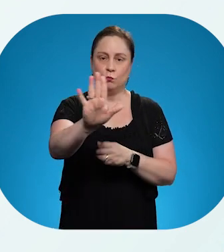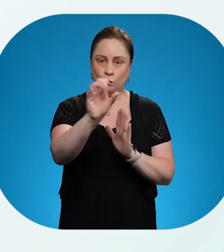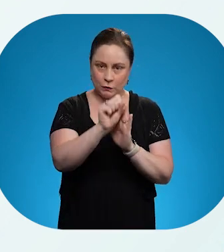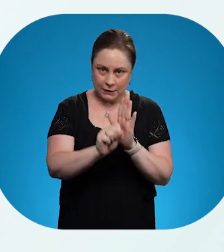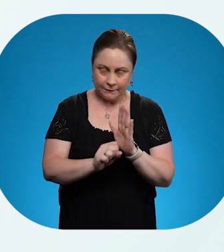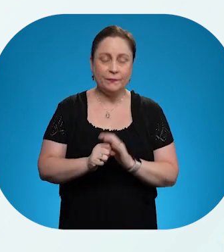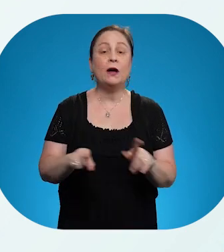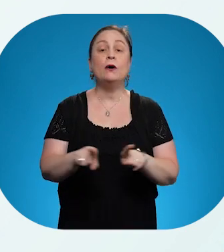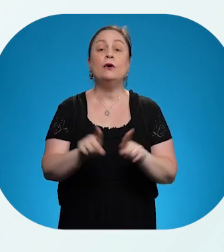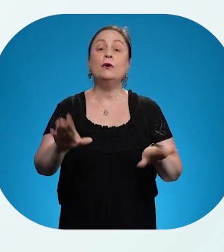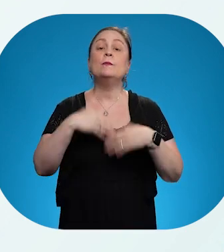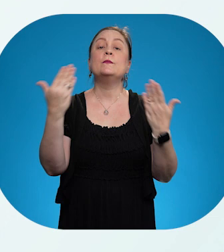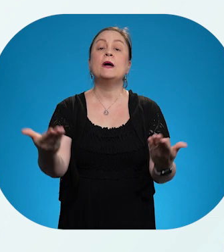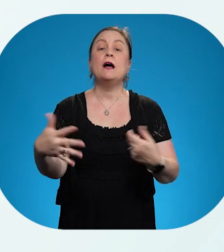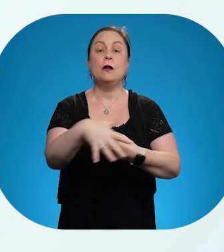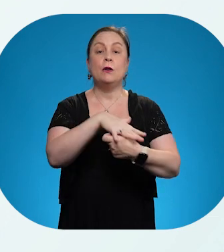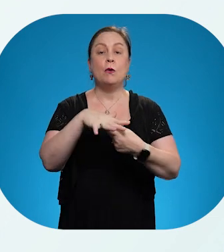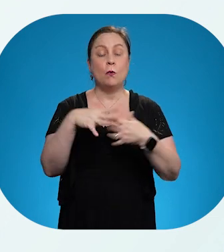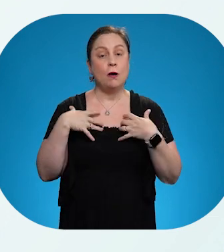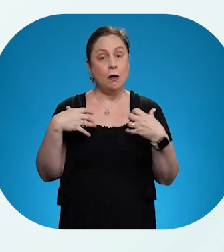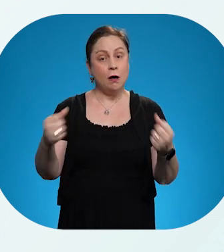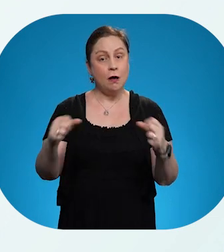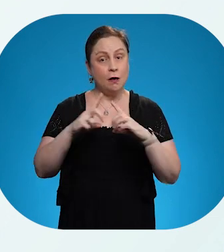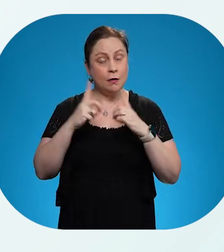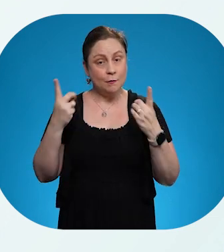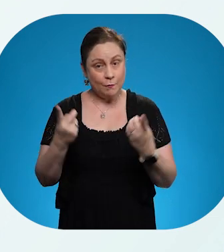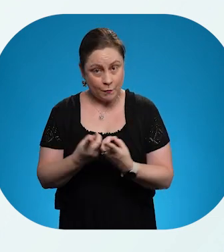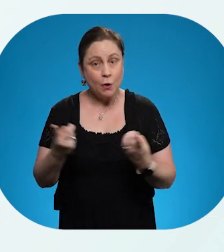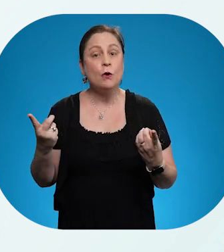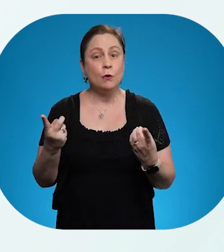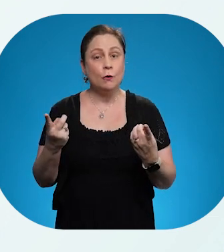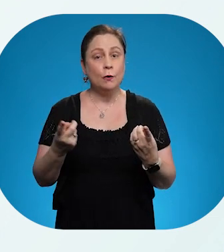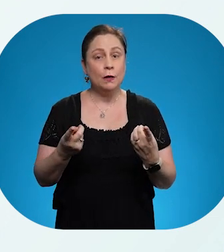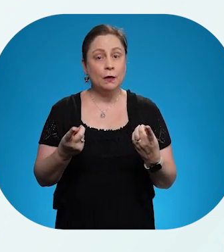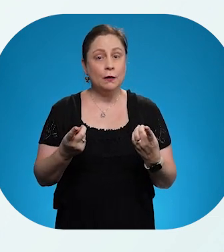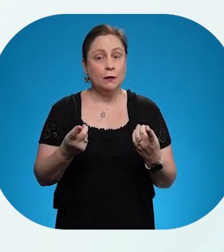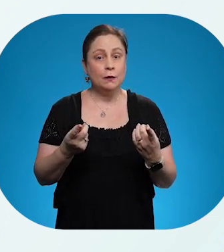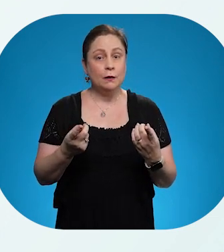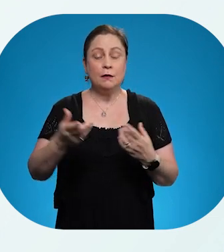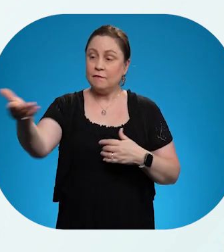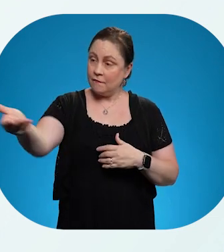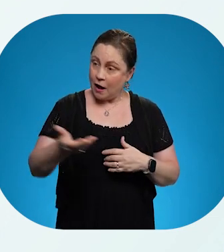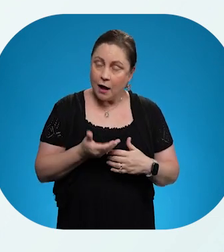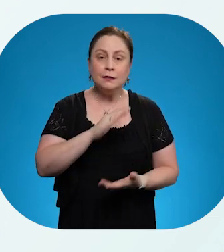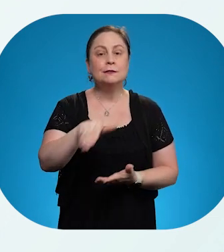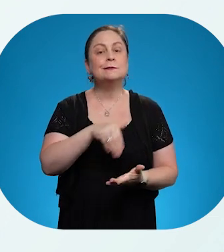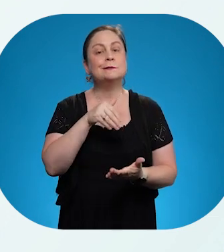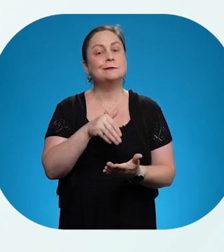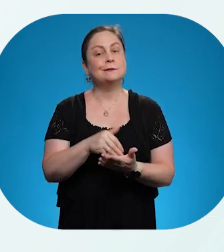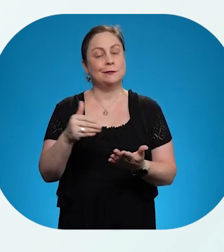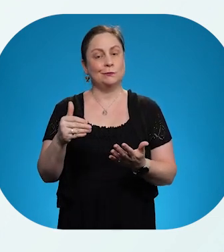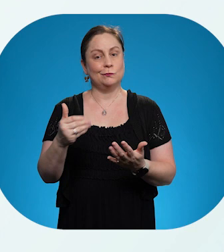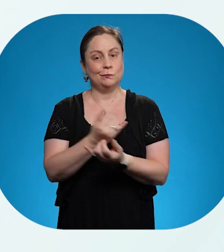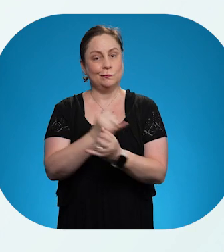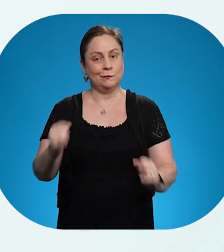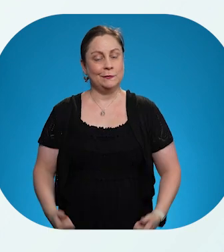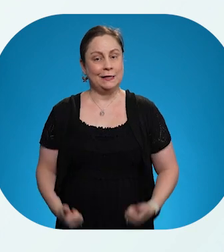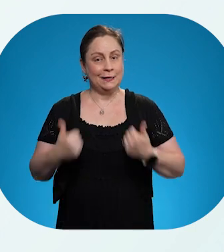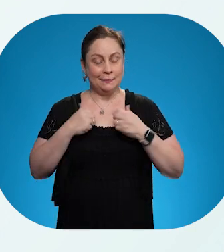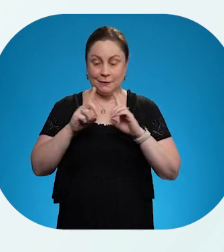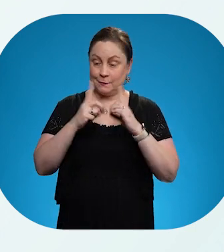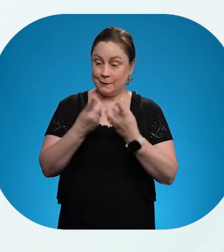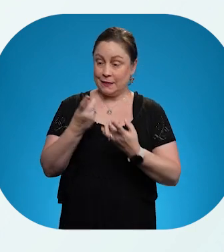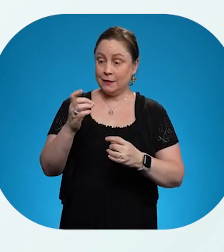We also recommend that local health departments are inviting Centers for Independent Living and disability organizations